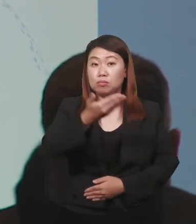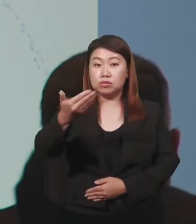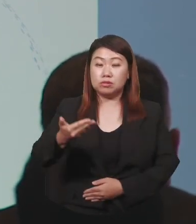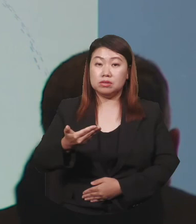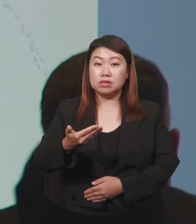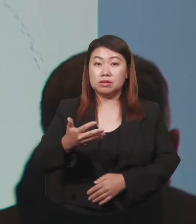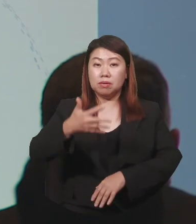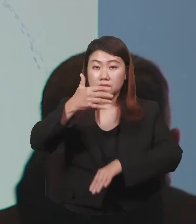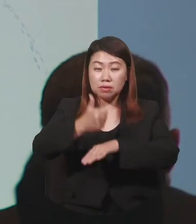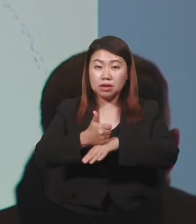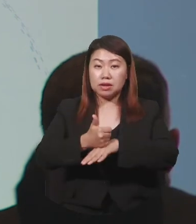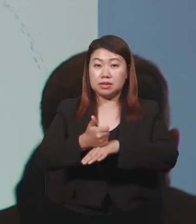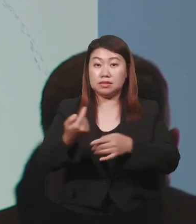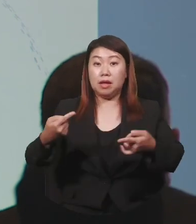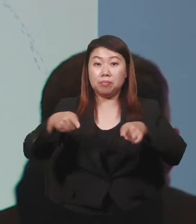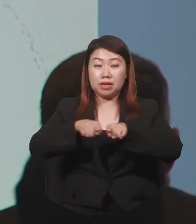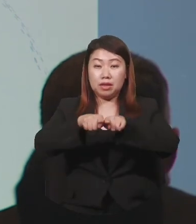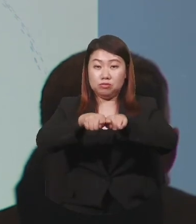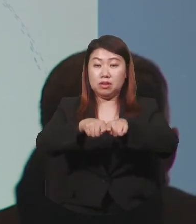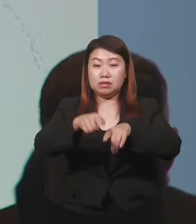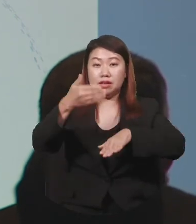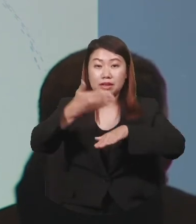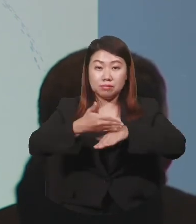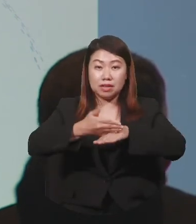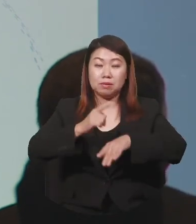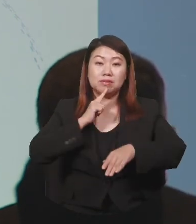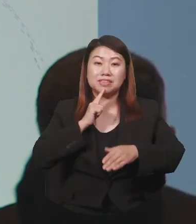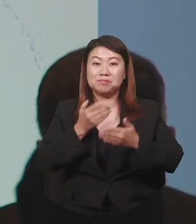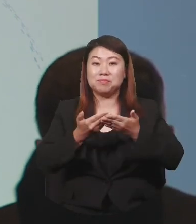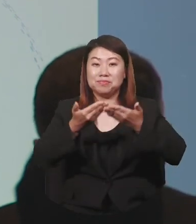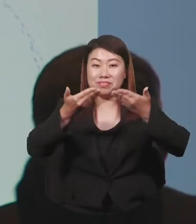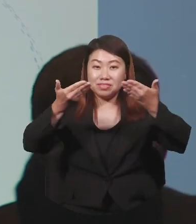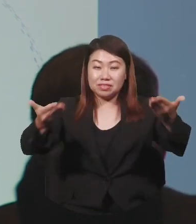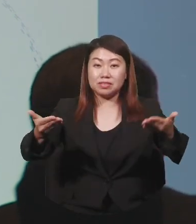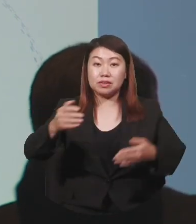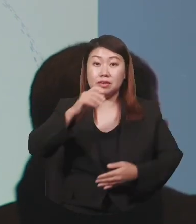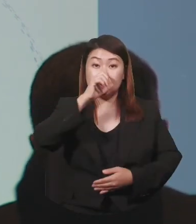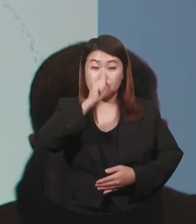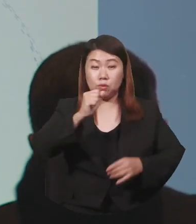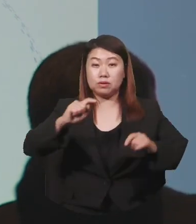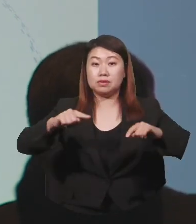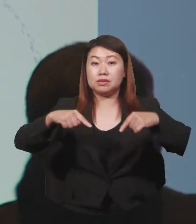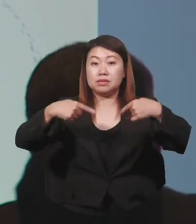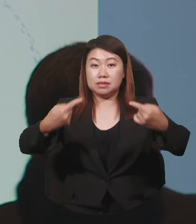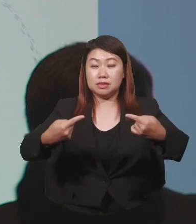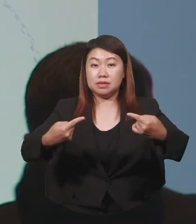today. So have a great evening if you're joining us here in Asia, and have a great